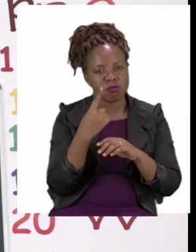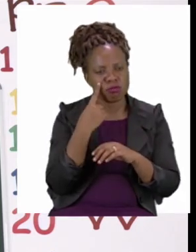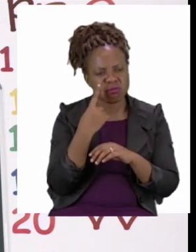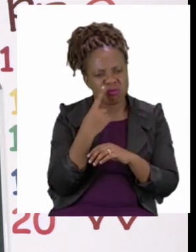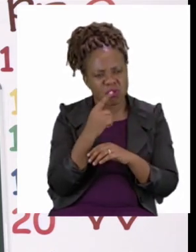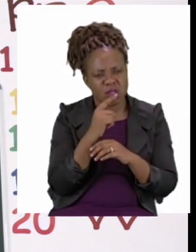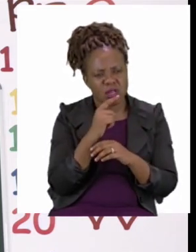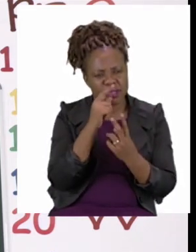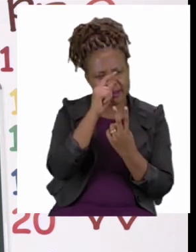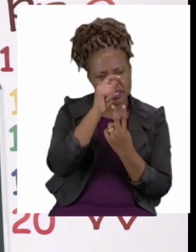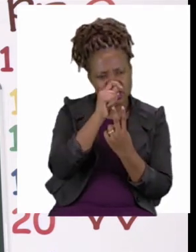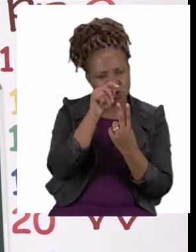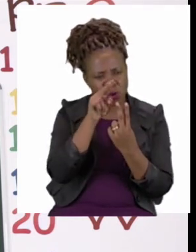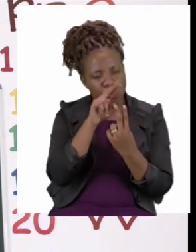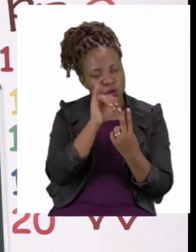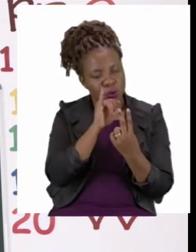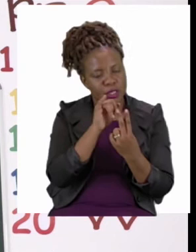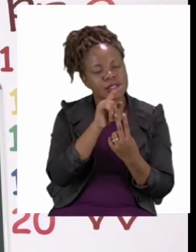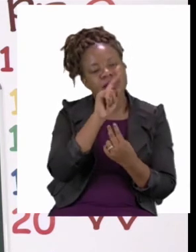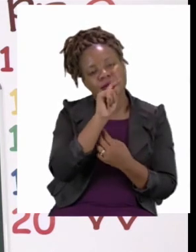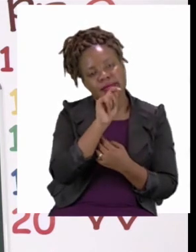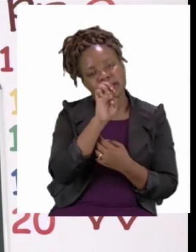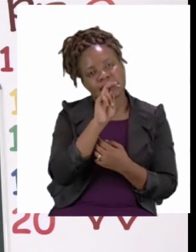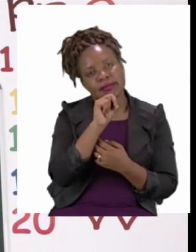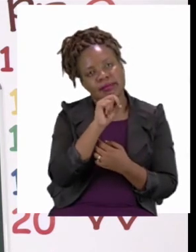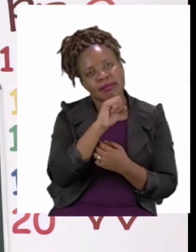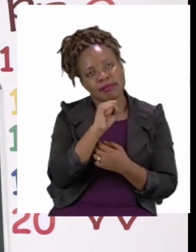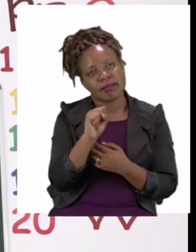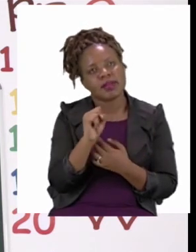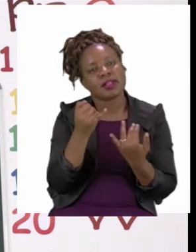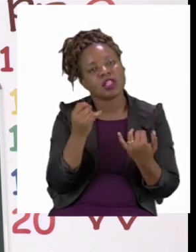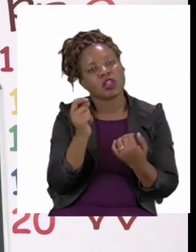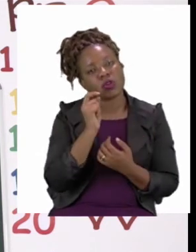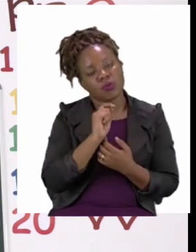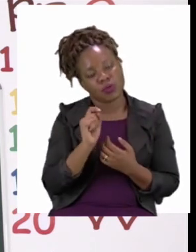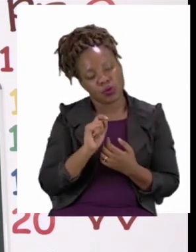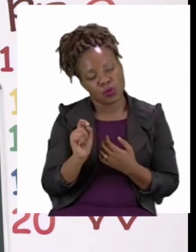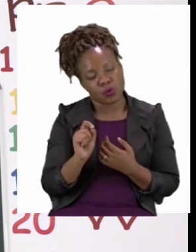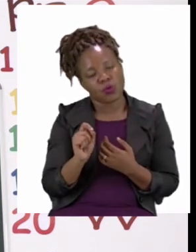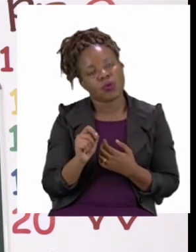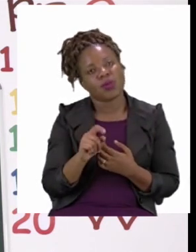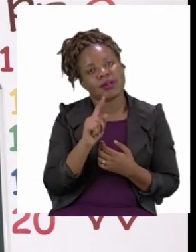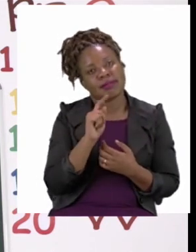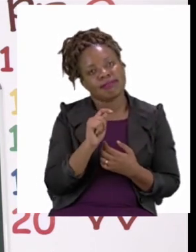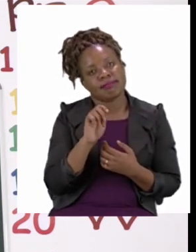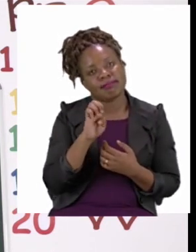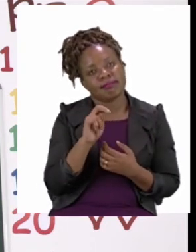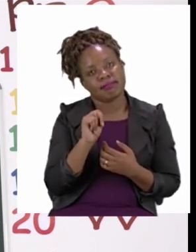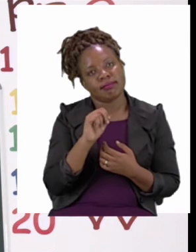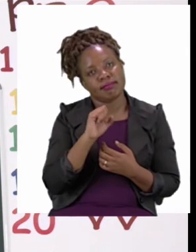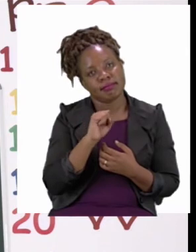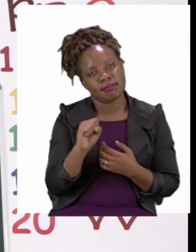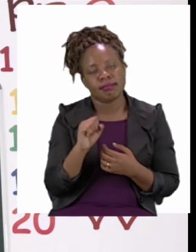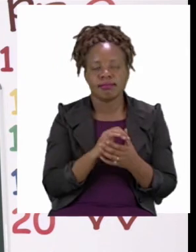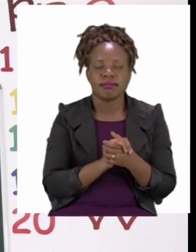nicely, it is sitting under tens, which means the value, the place value of our